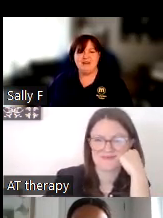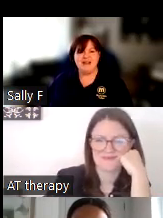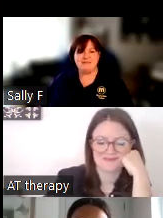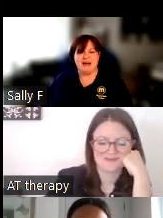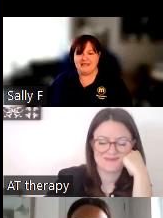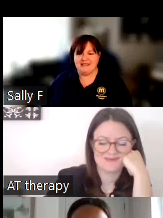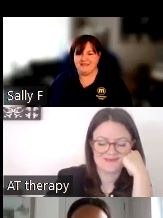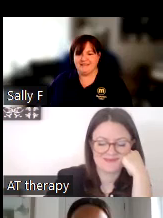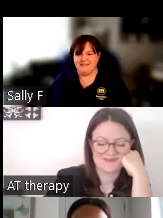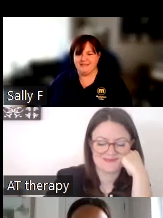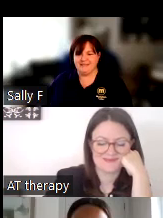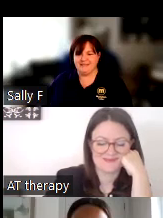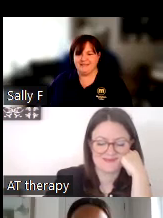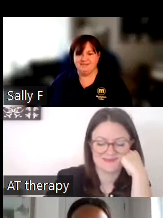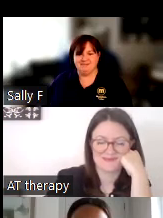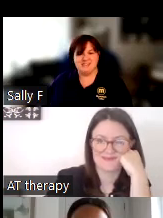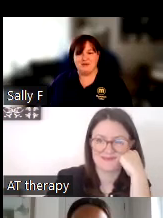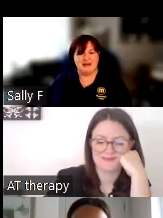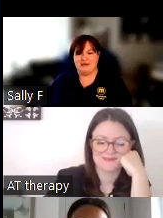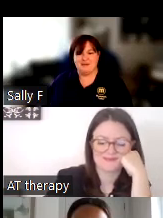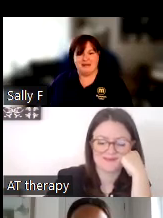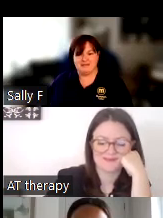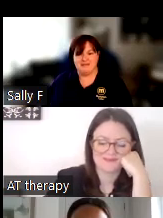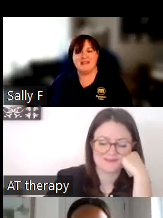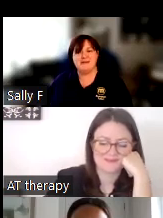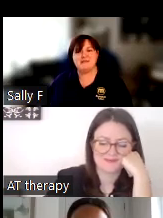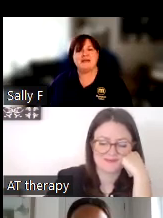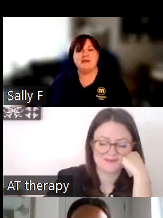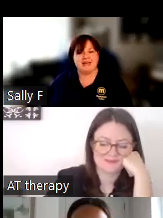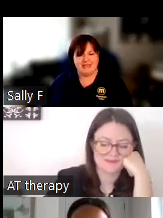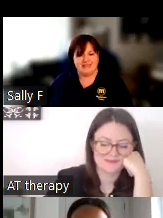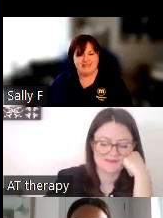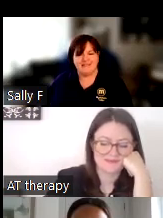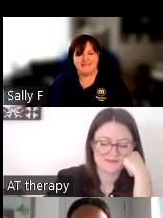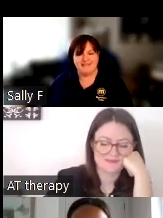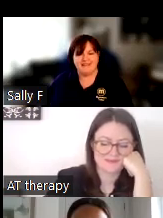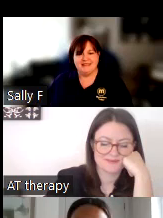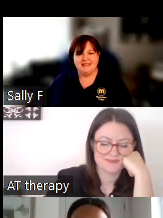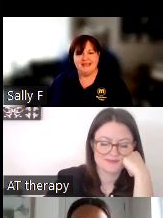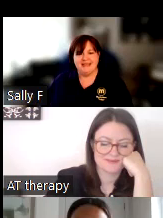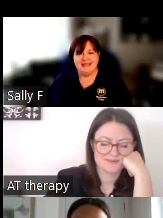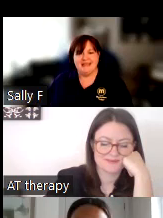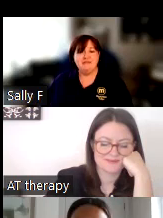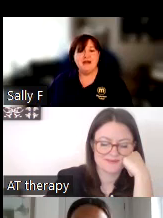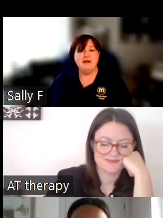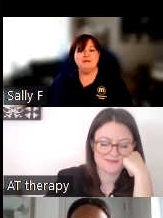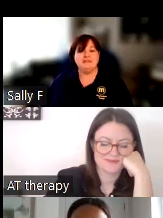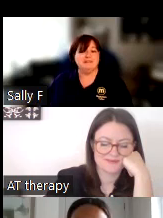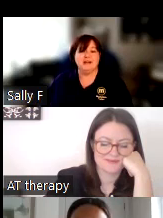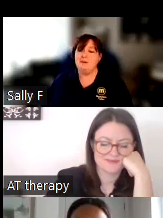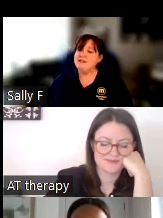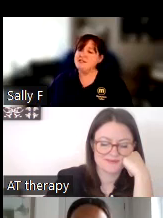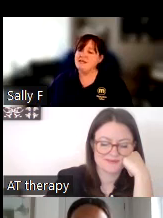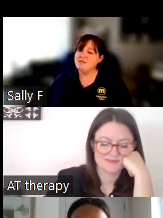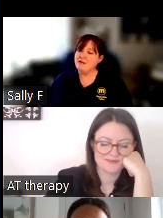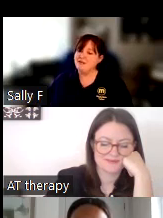Time flies by. There's no flapping wings. Time's going quickly. Hit the road.